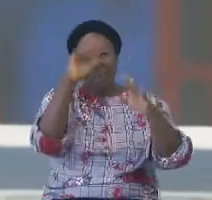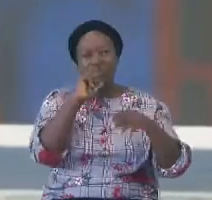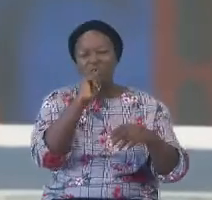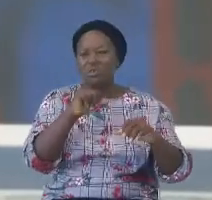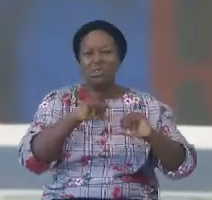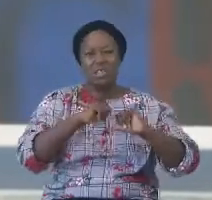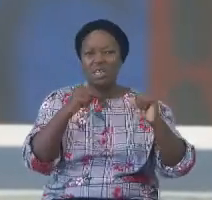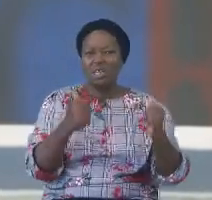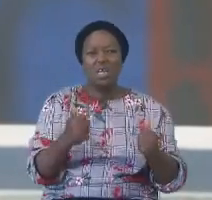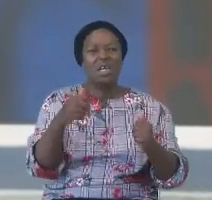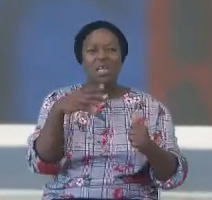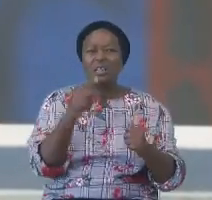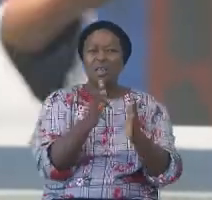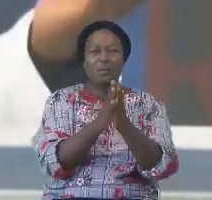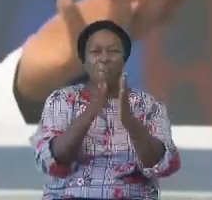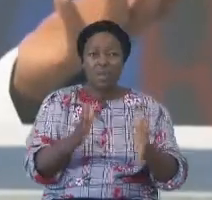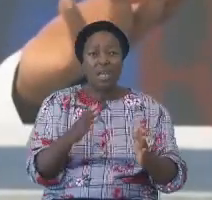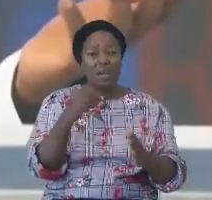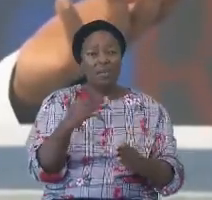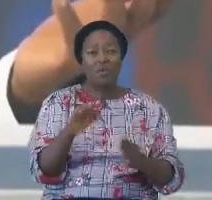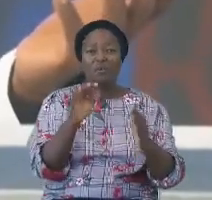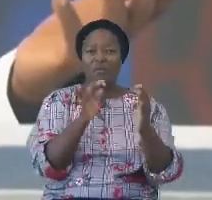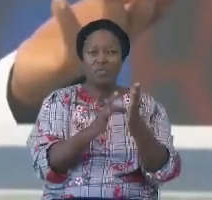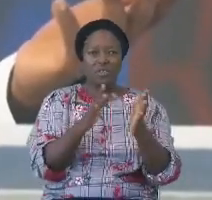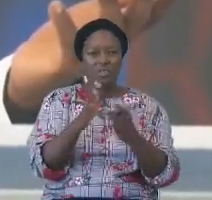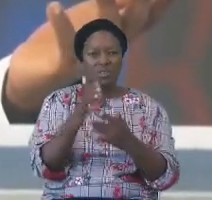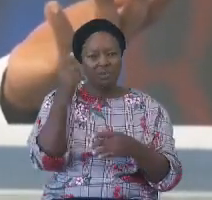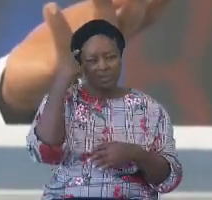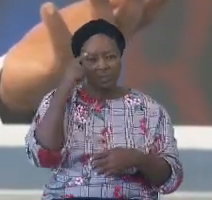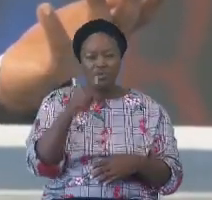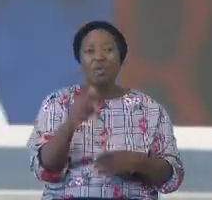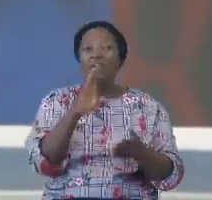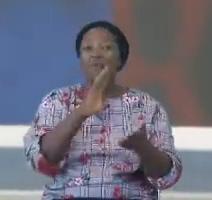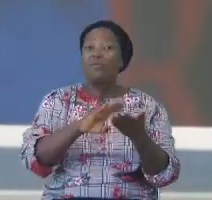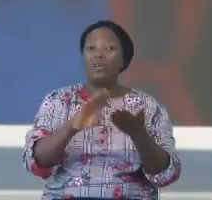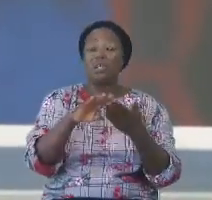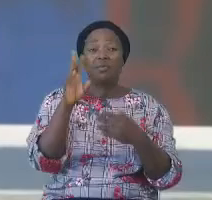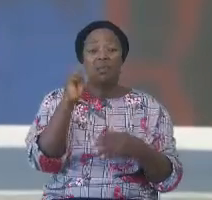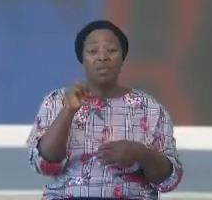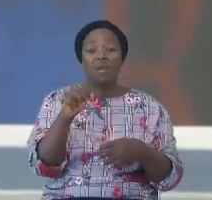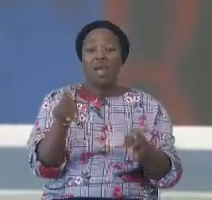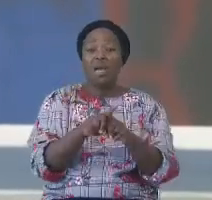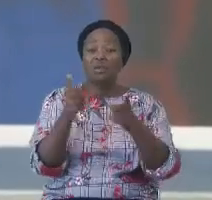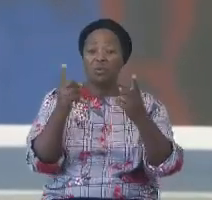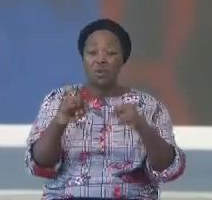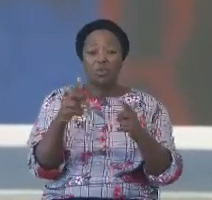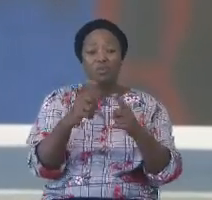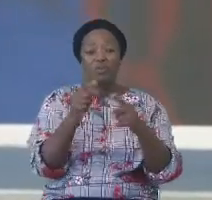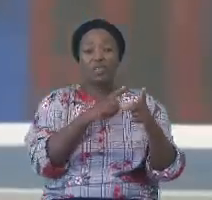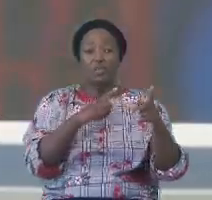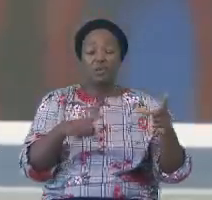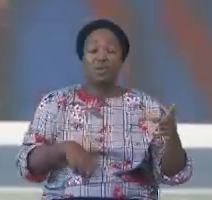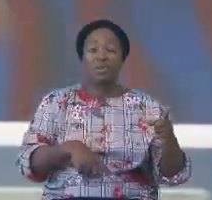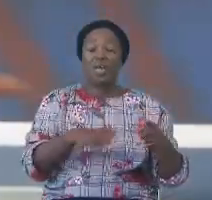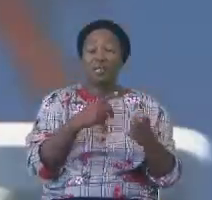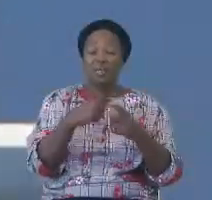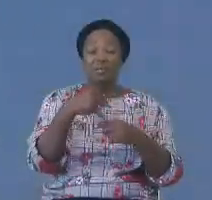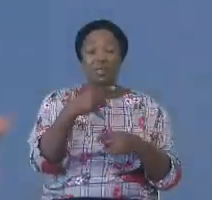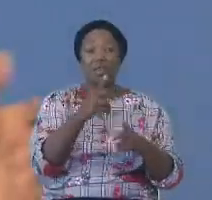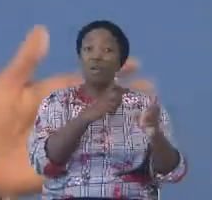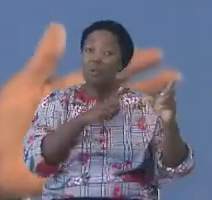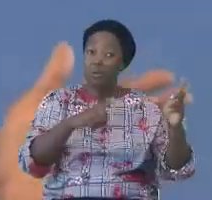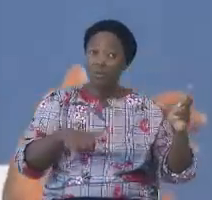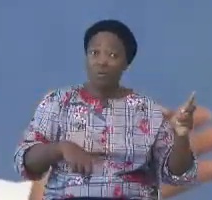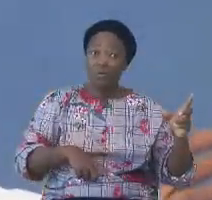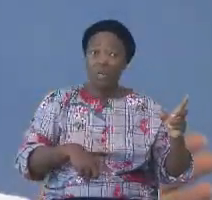father will not cast away the father will not deny the prayer of jesus for you forgive